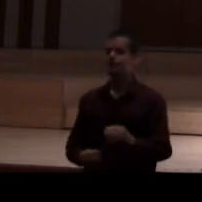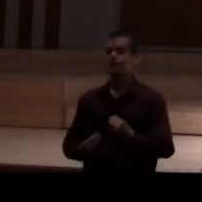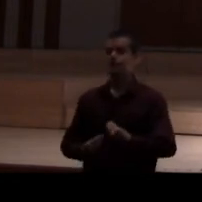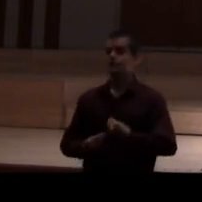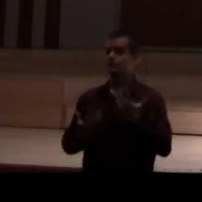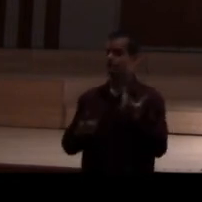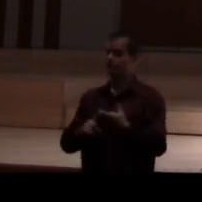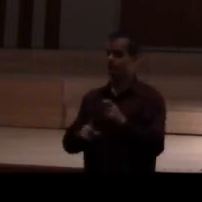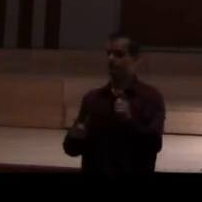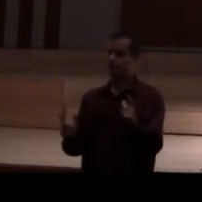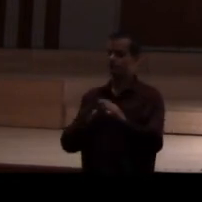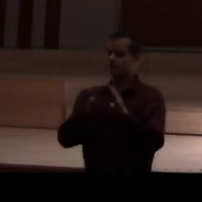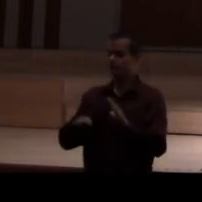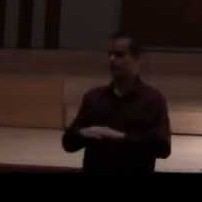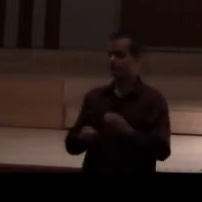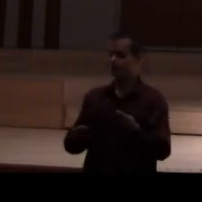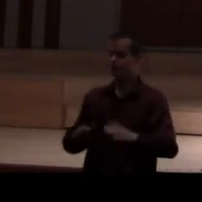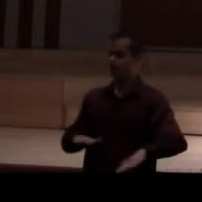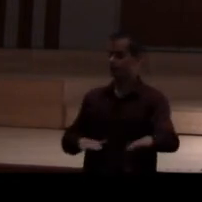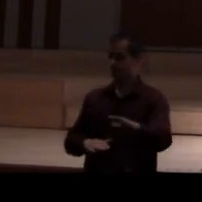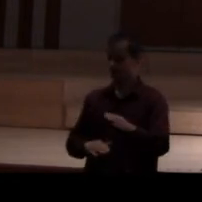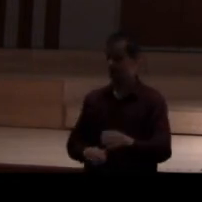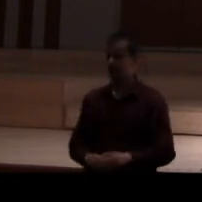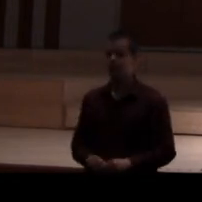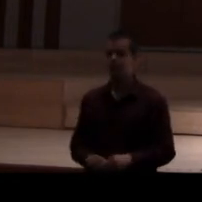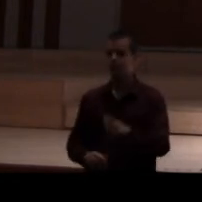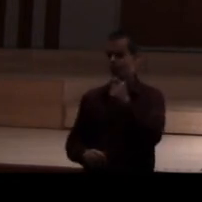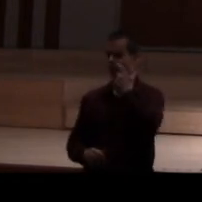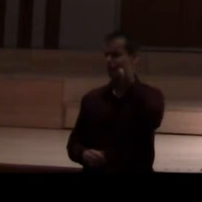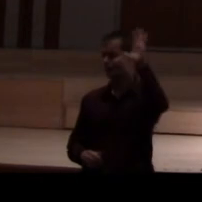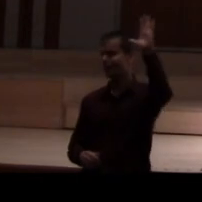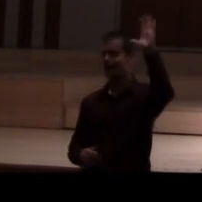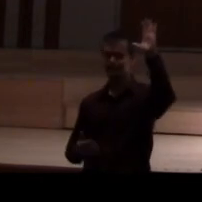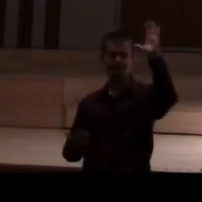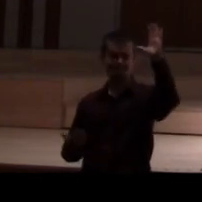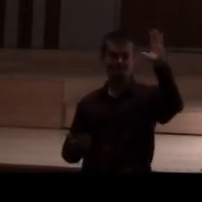on the Prairie. I absolutely love those books. Who here has read Little House on the Prairie?